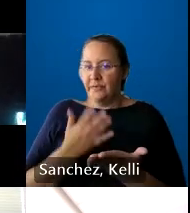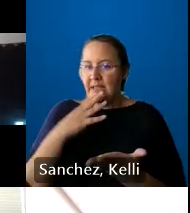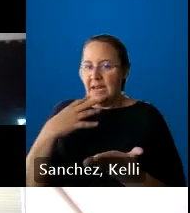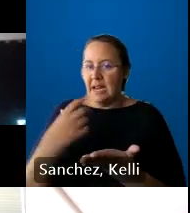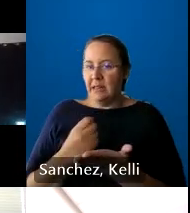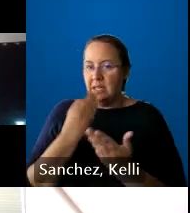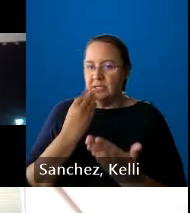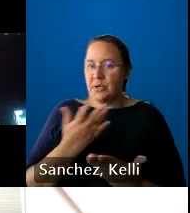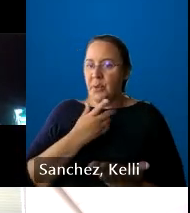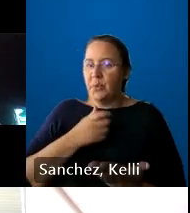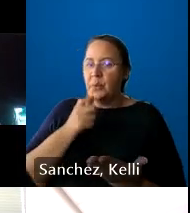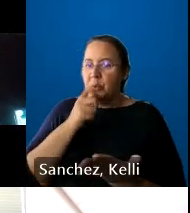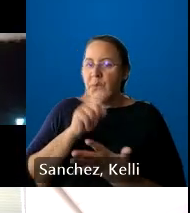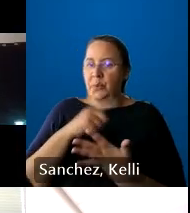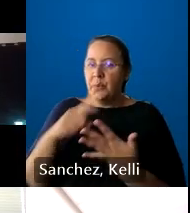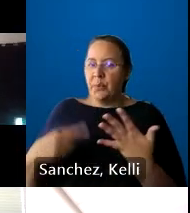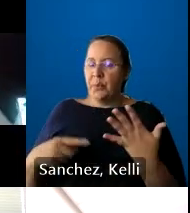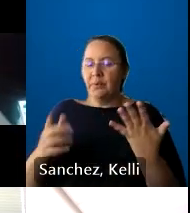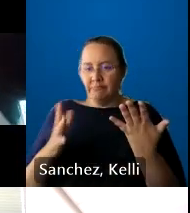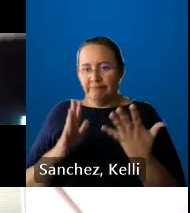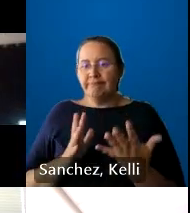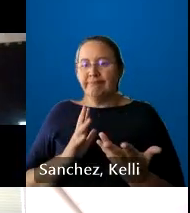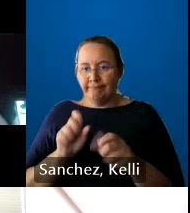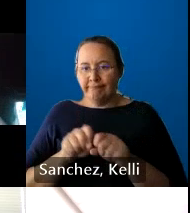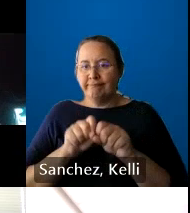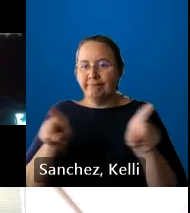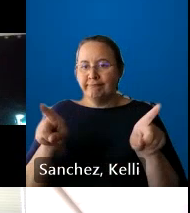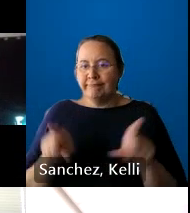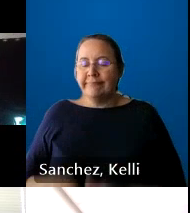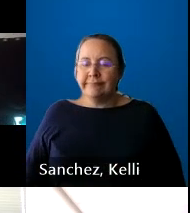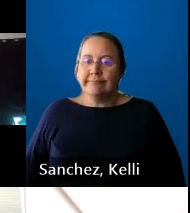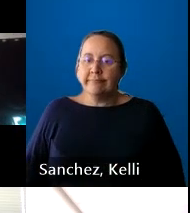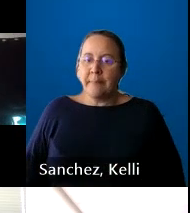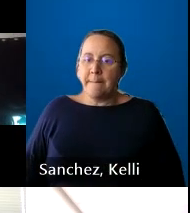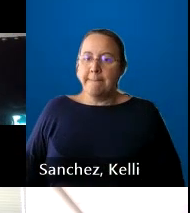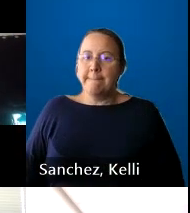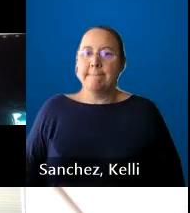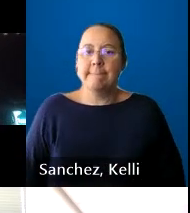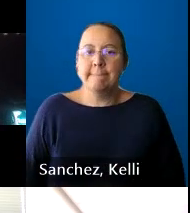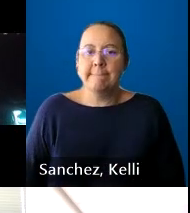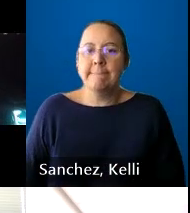us know who all needs a certificate for attendance.